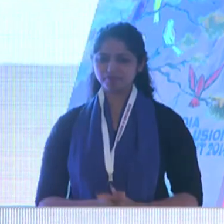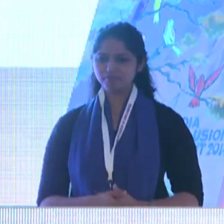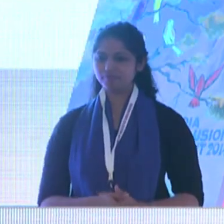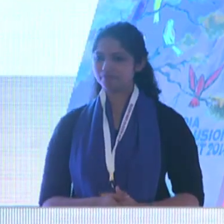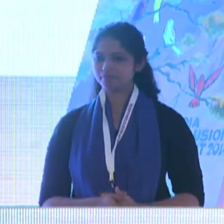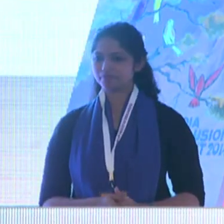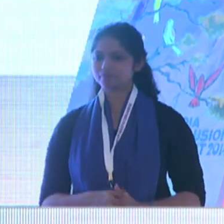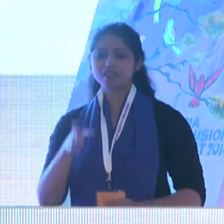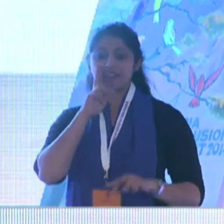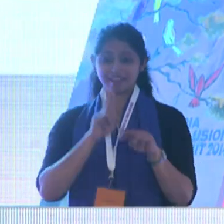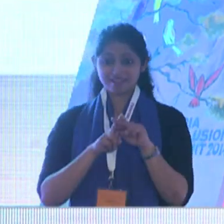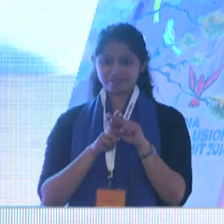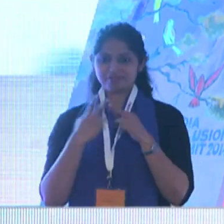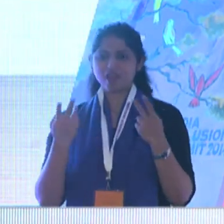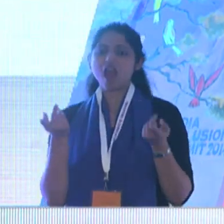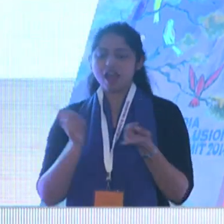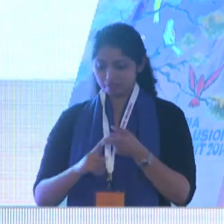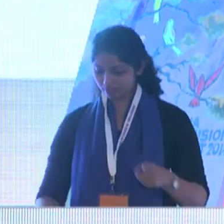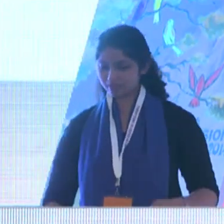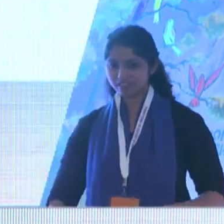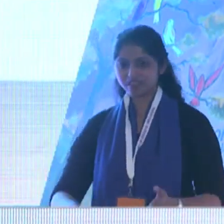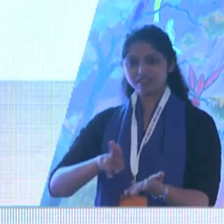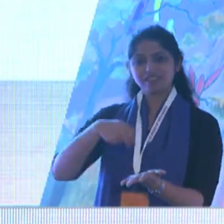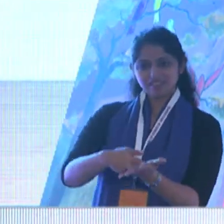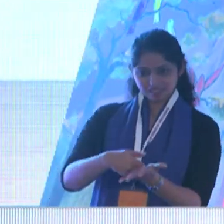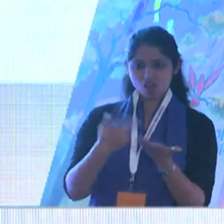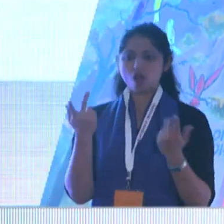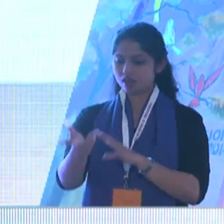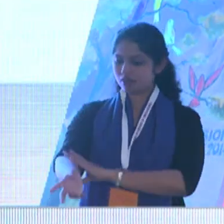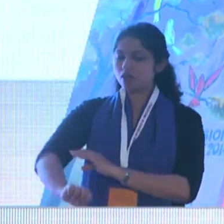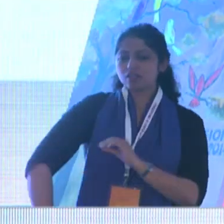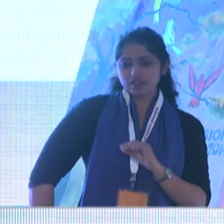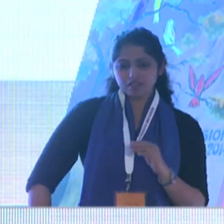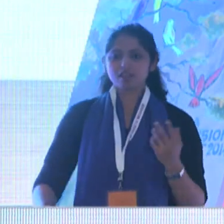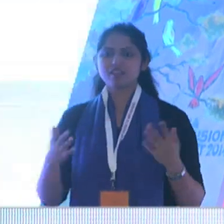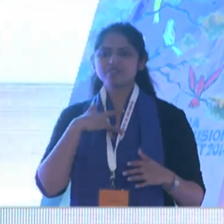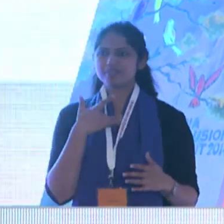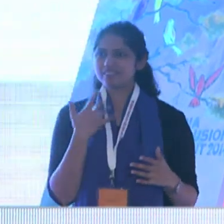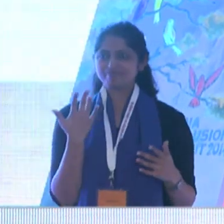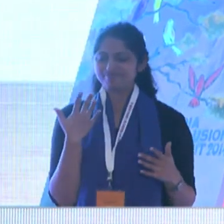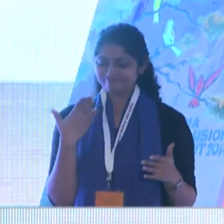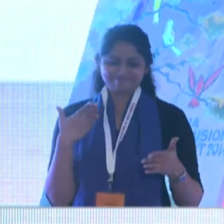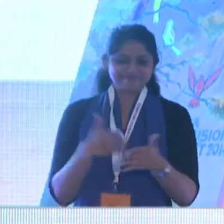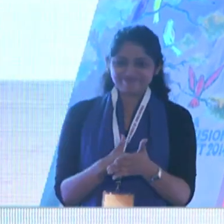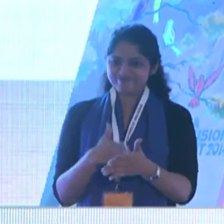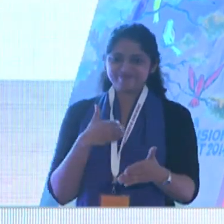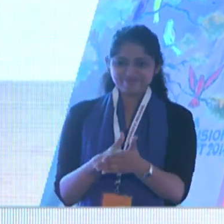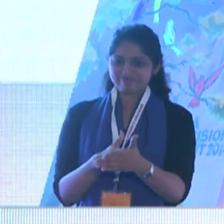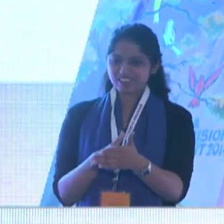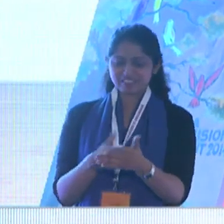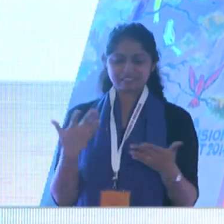And if you have a fracture and you lose one hand, you feel almost unable to do what you're doing.